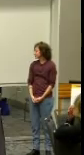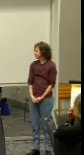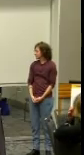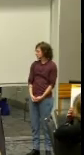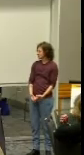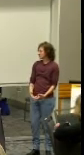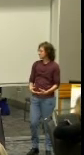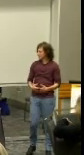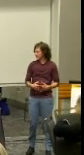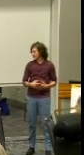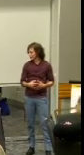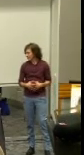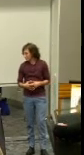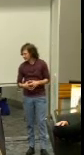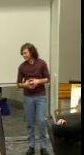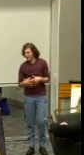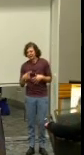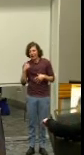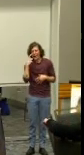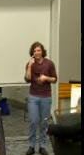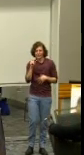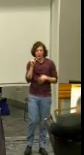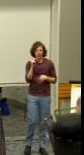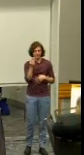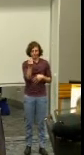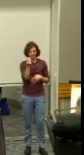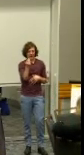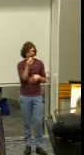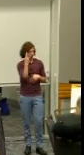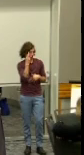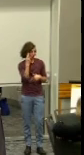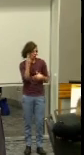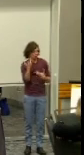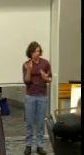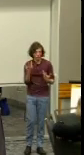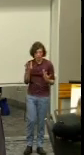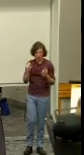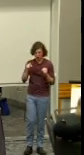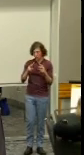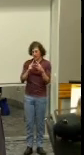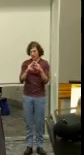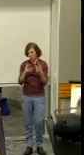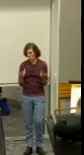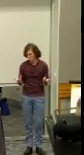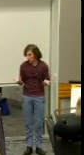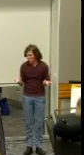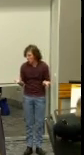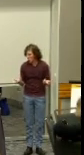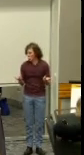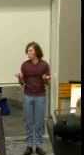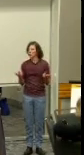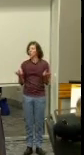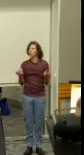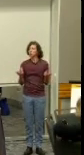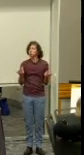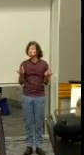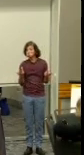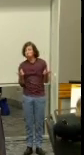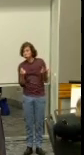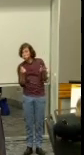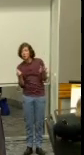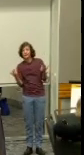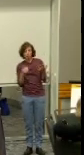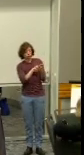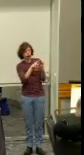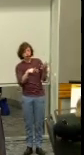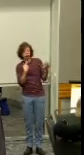I mean, there's a bit of a capital reason, but I think it really, they could be either. There are some things that we thought about a bit